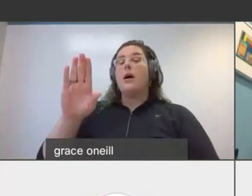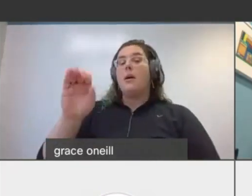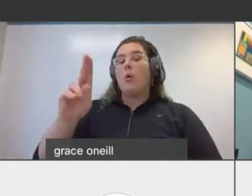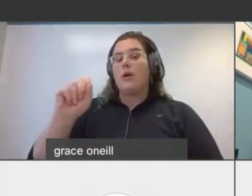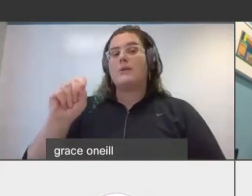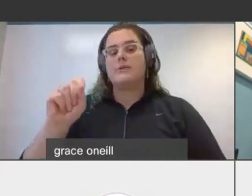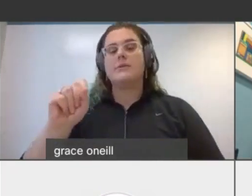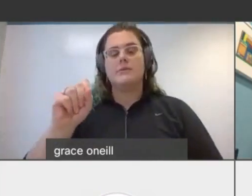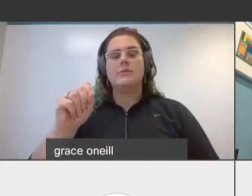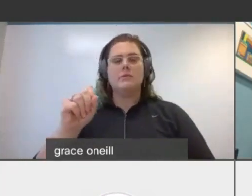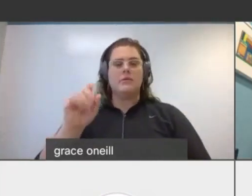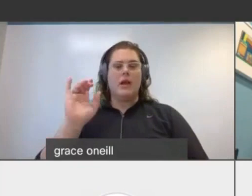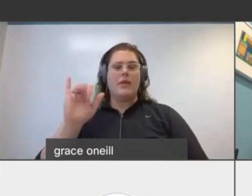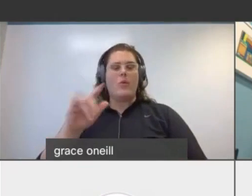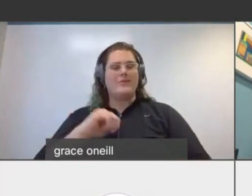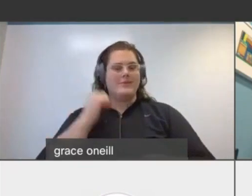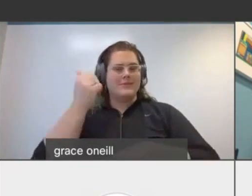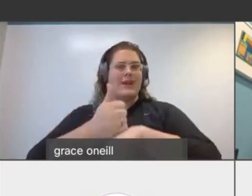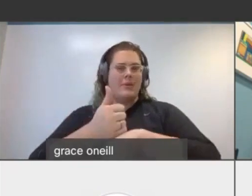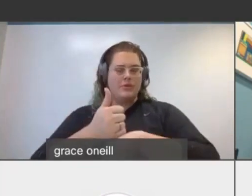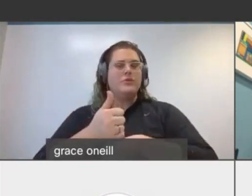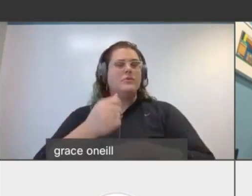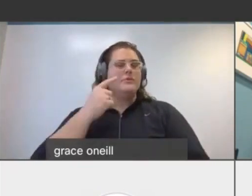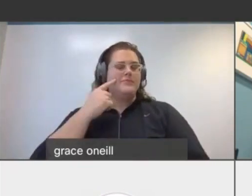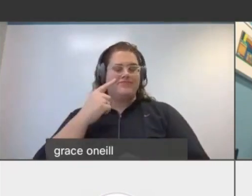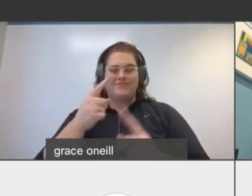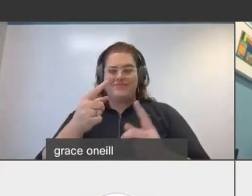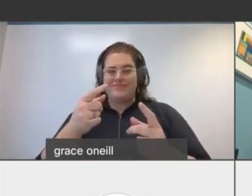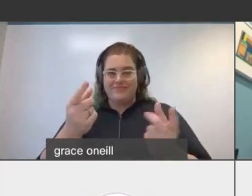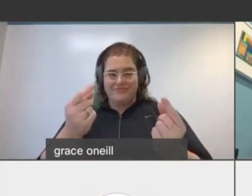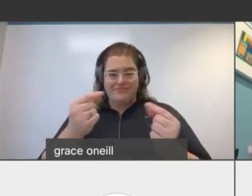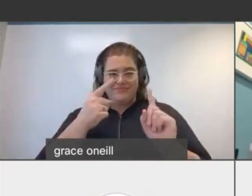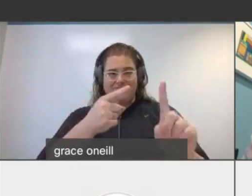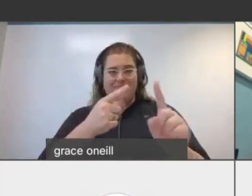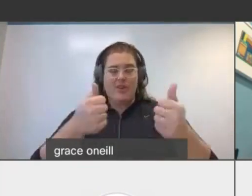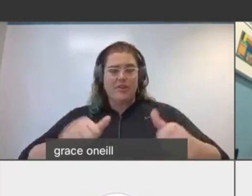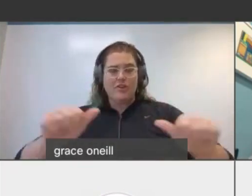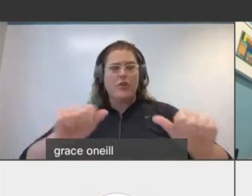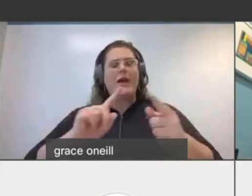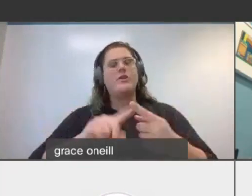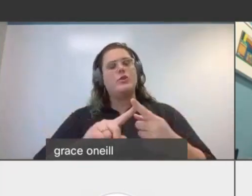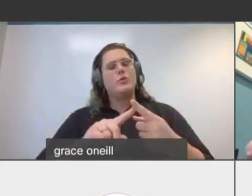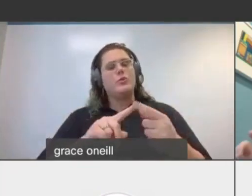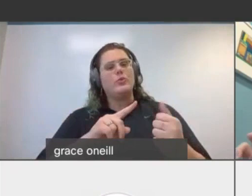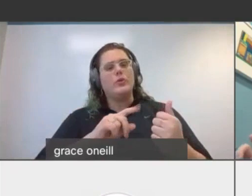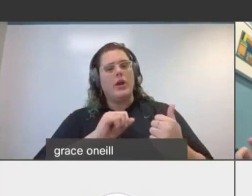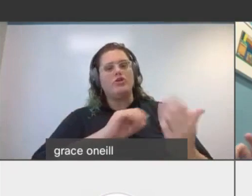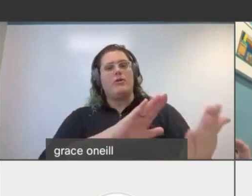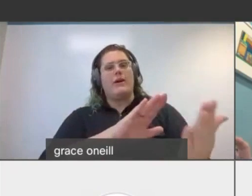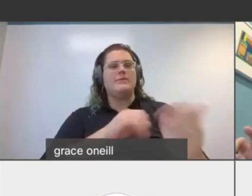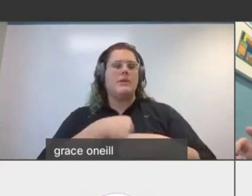were established in an attempt to at least make